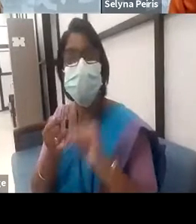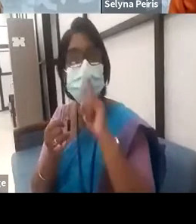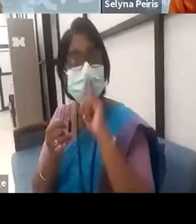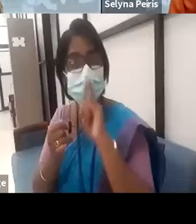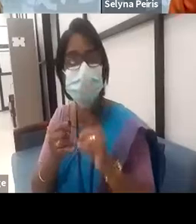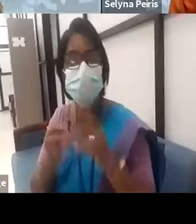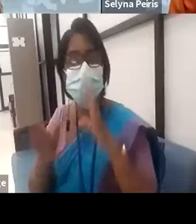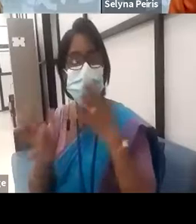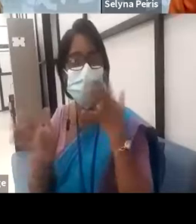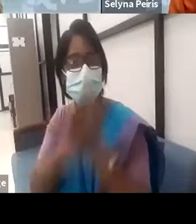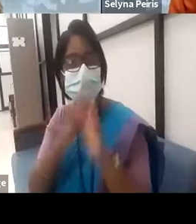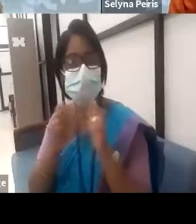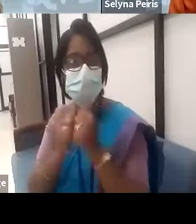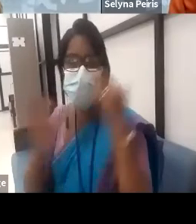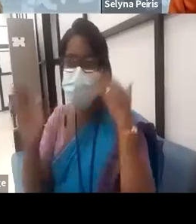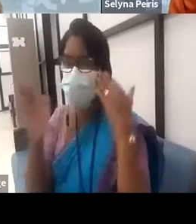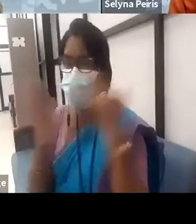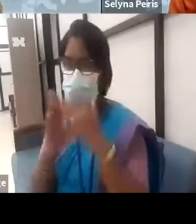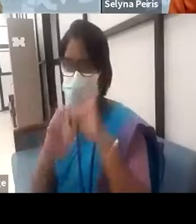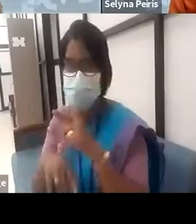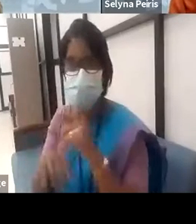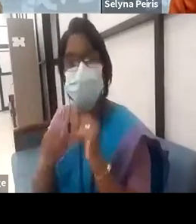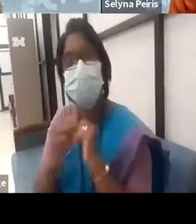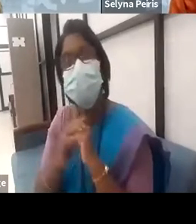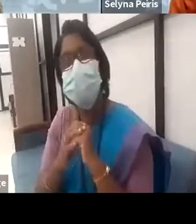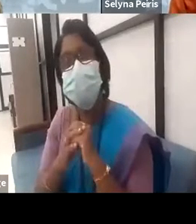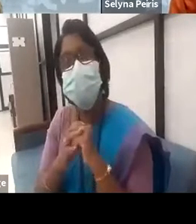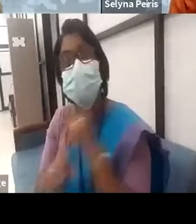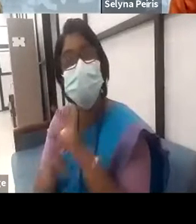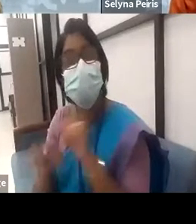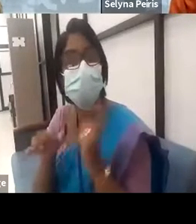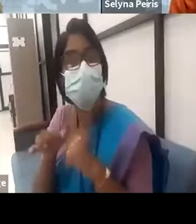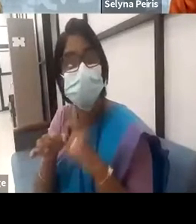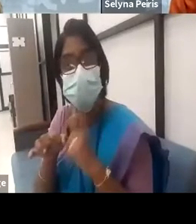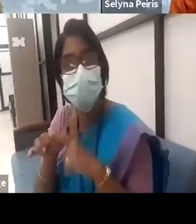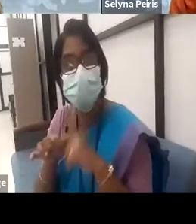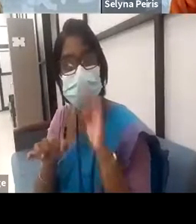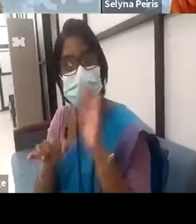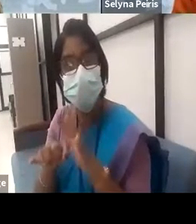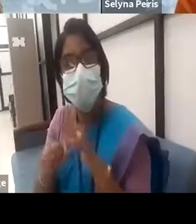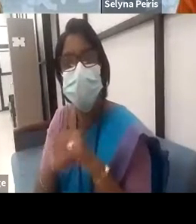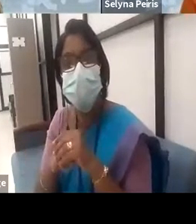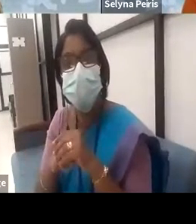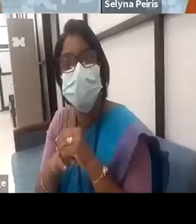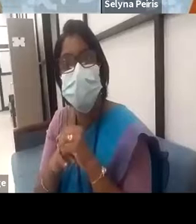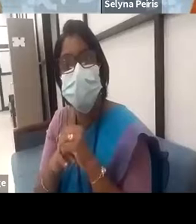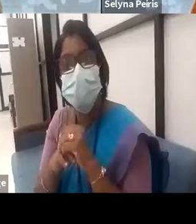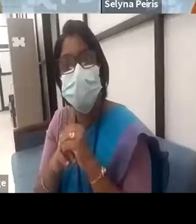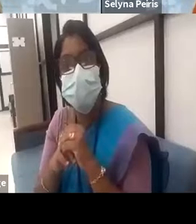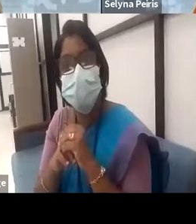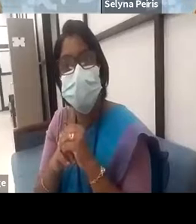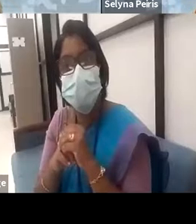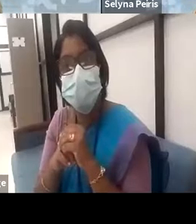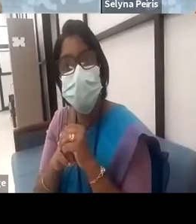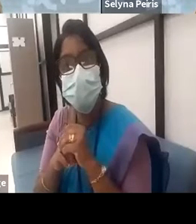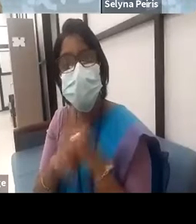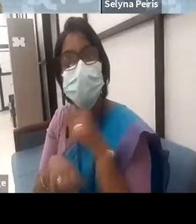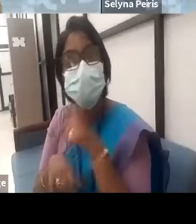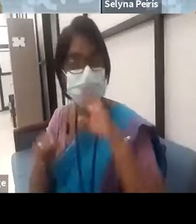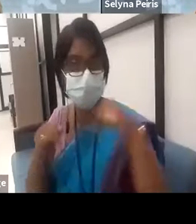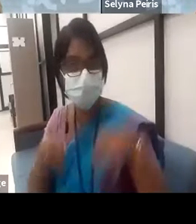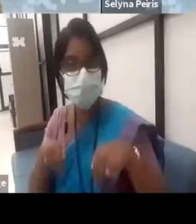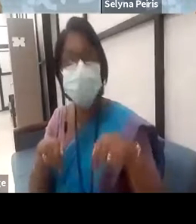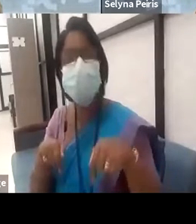The problem is that majority of the SME sector today in Sri Lanka is